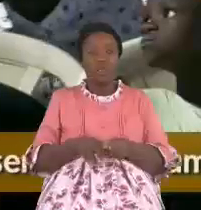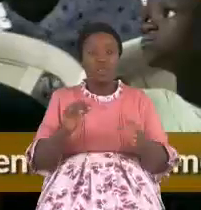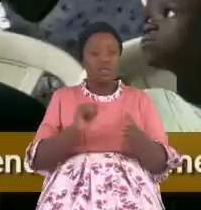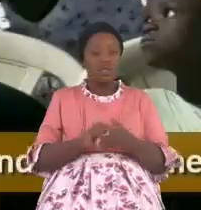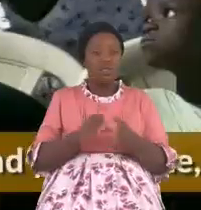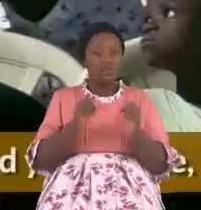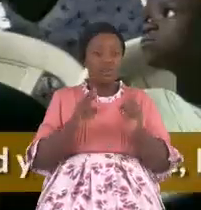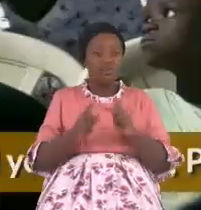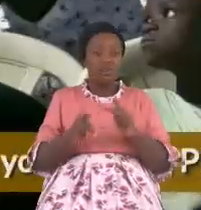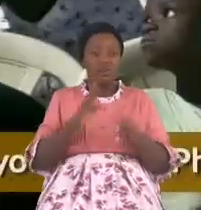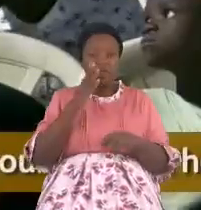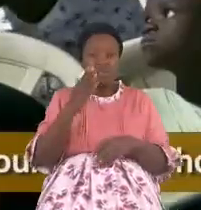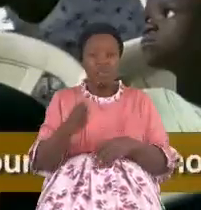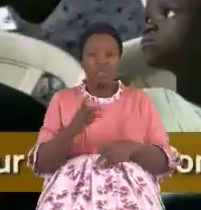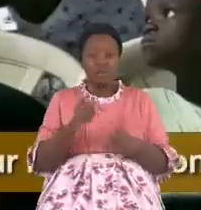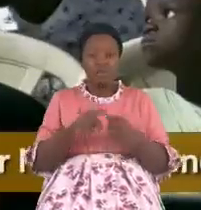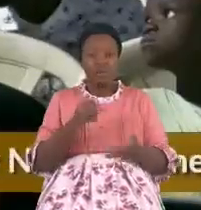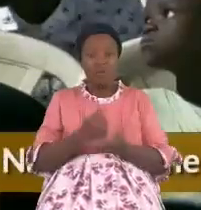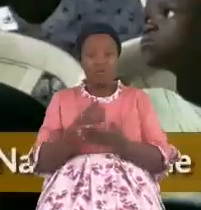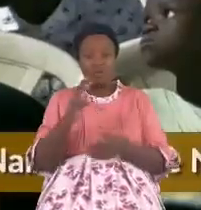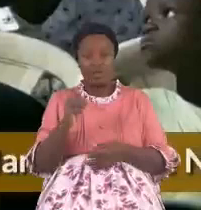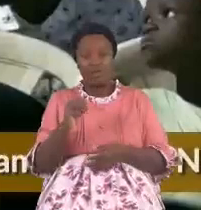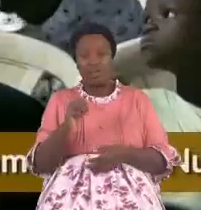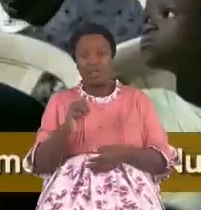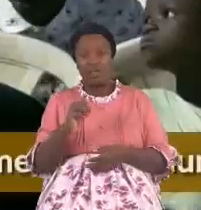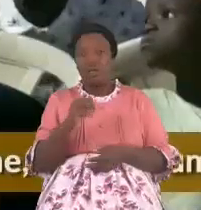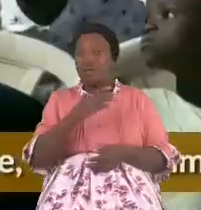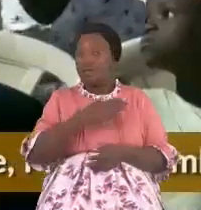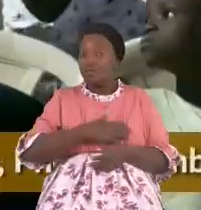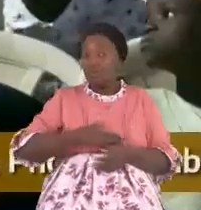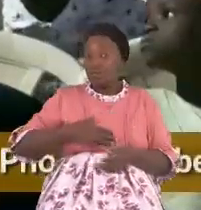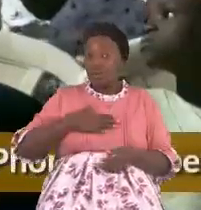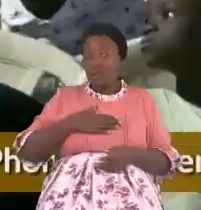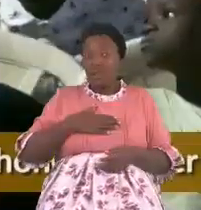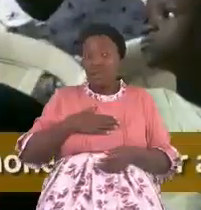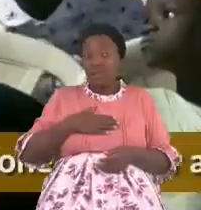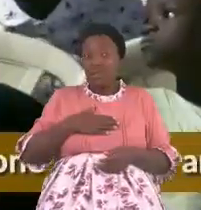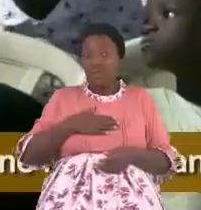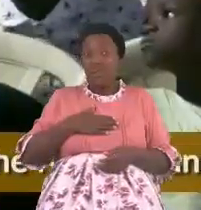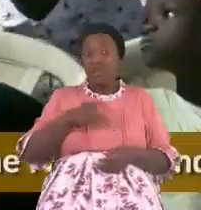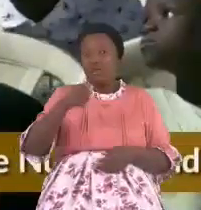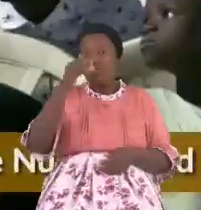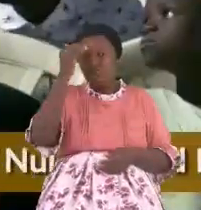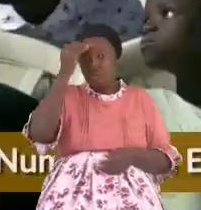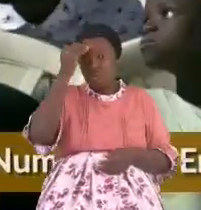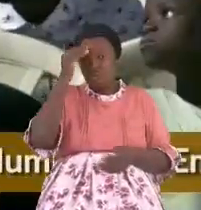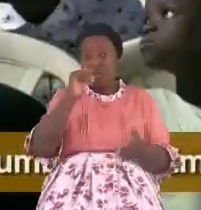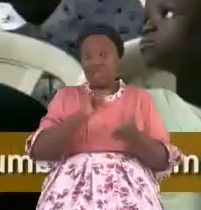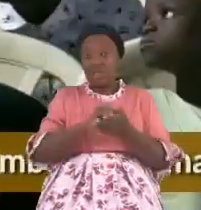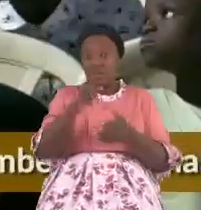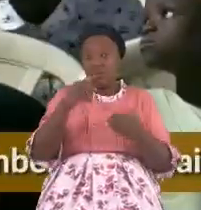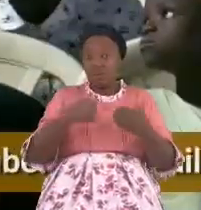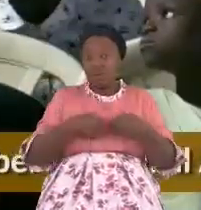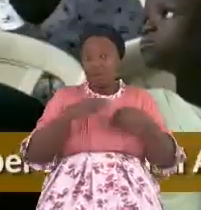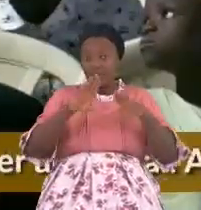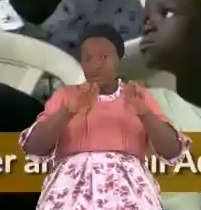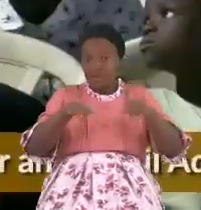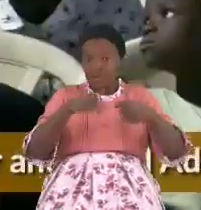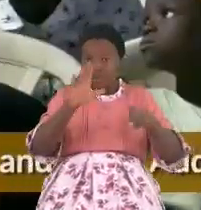there please extend the cards to everyone